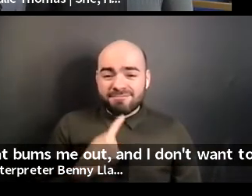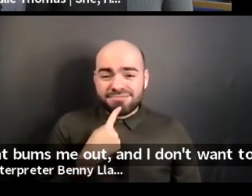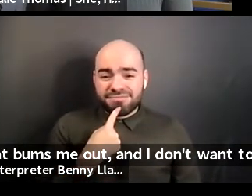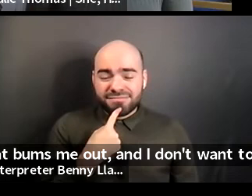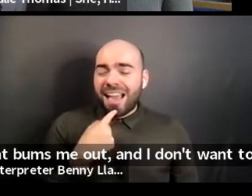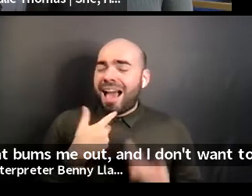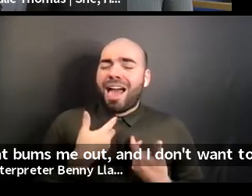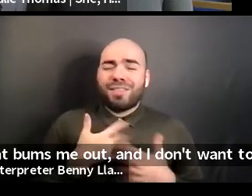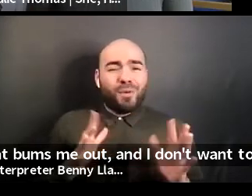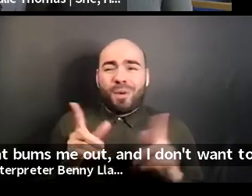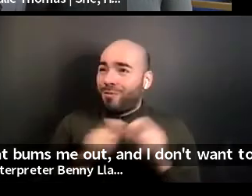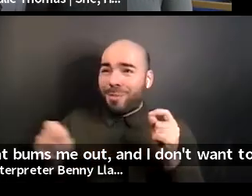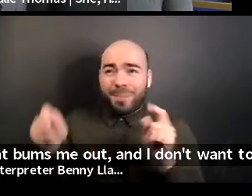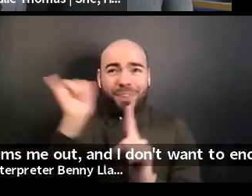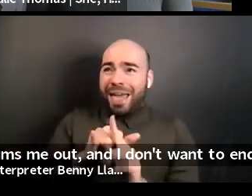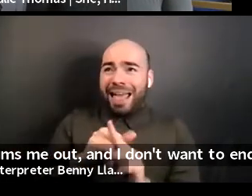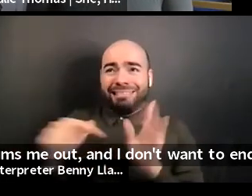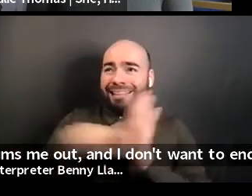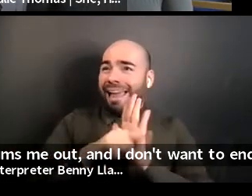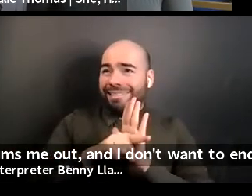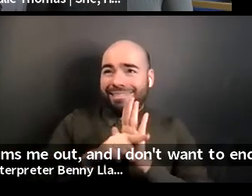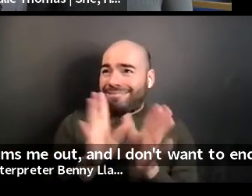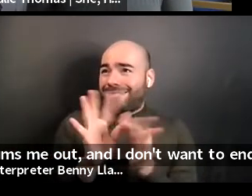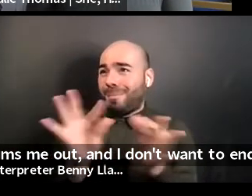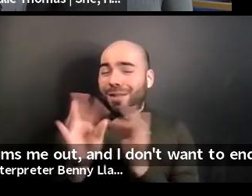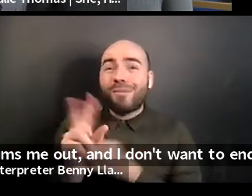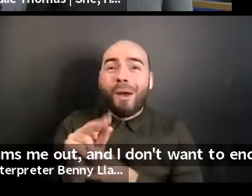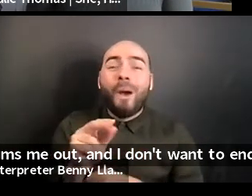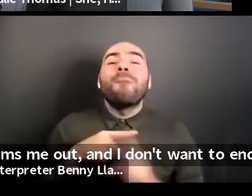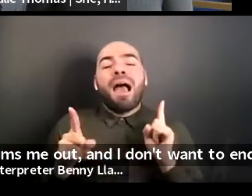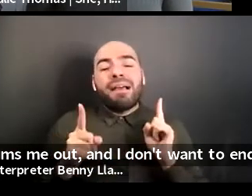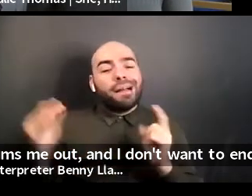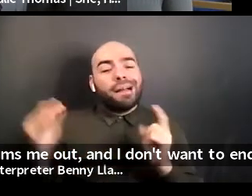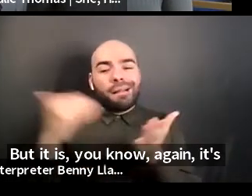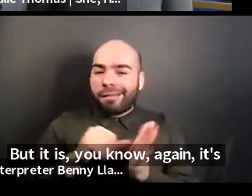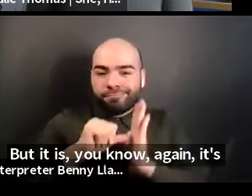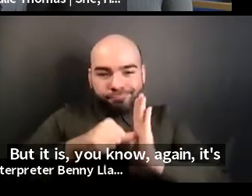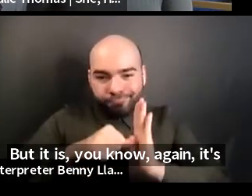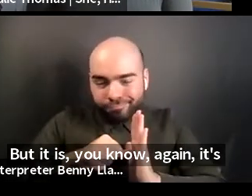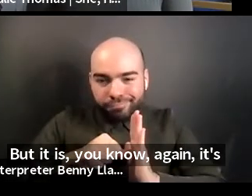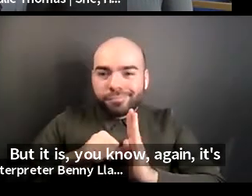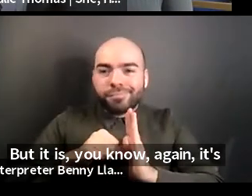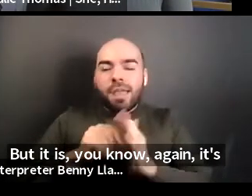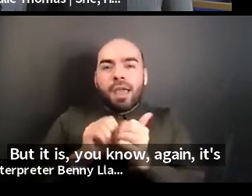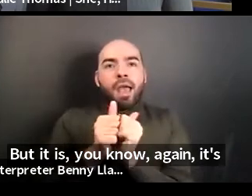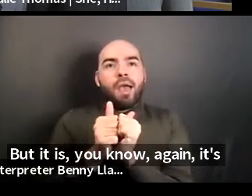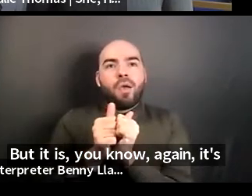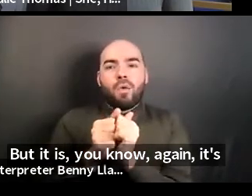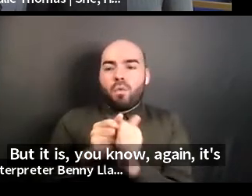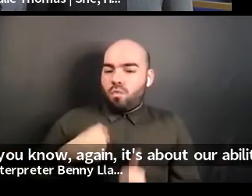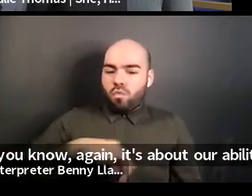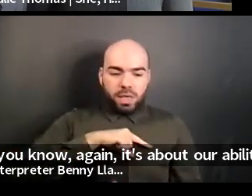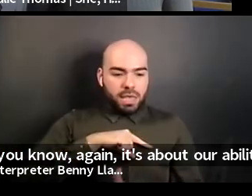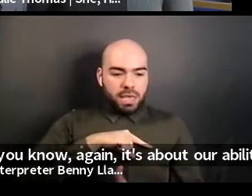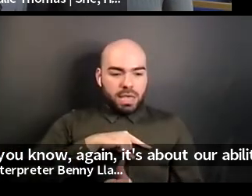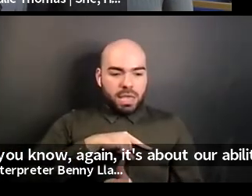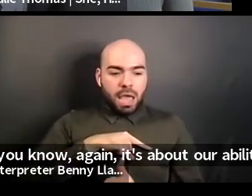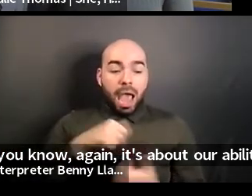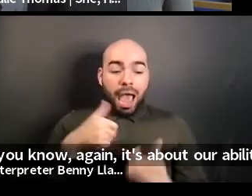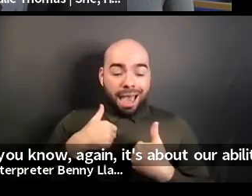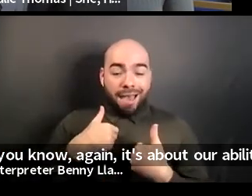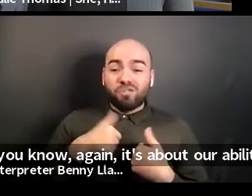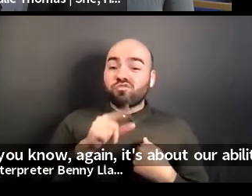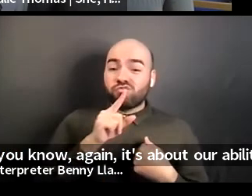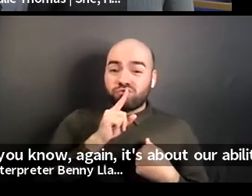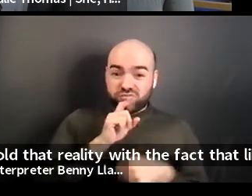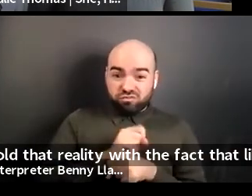that note. But it is, you know, again, it's about our ability like to hold that reality with the fact that like